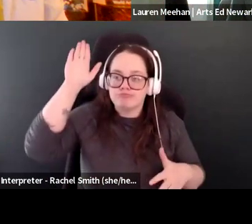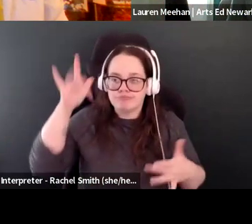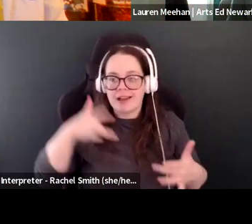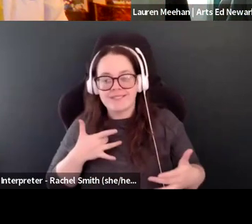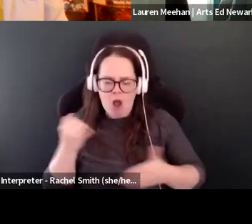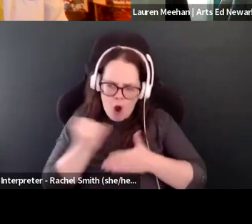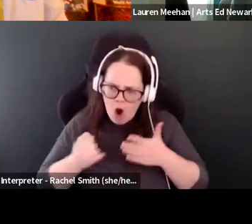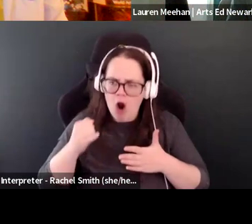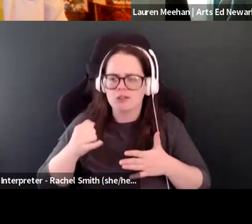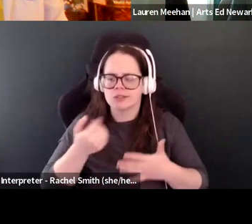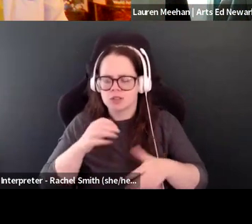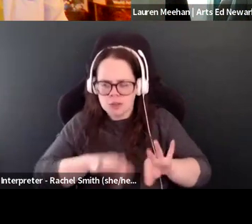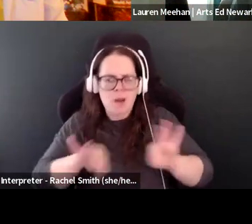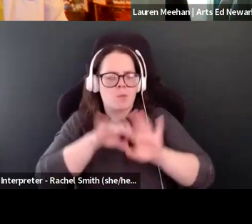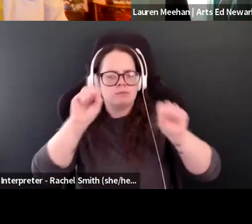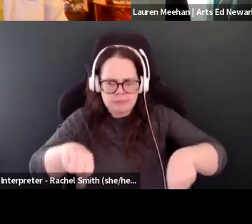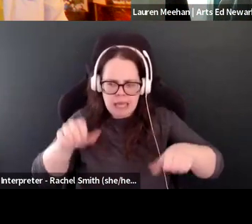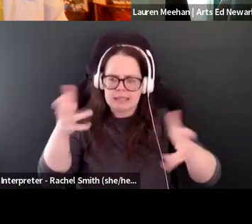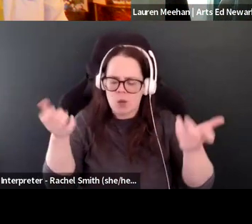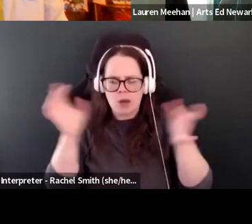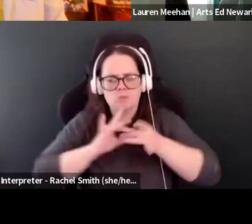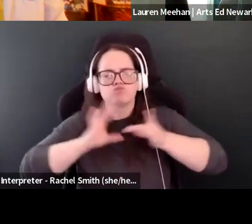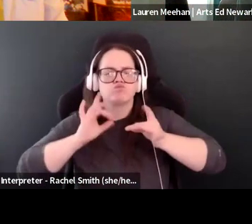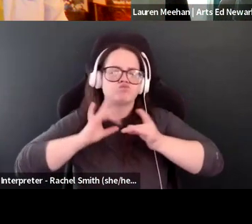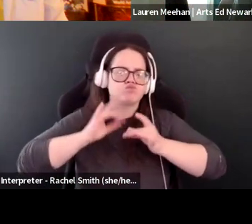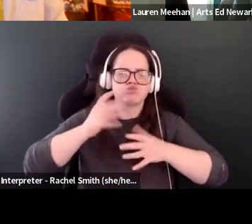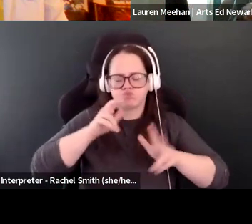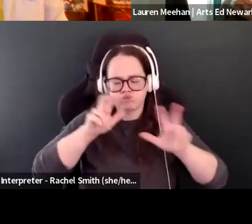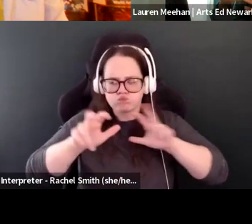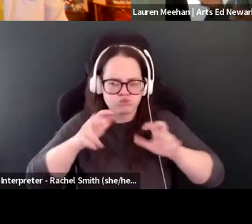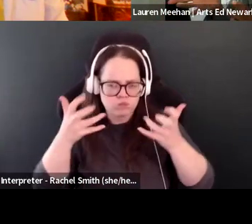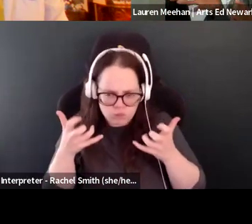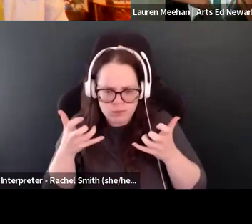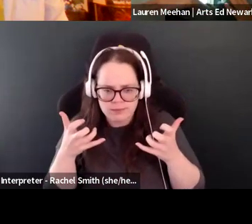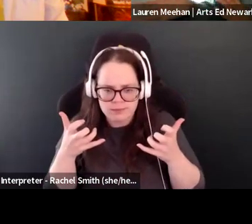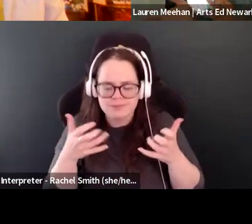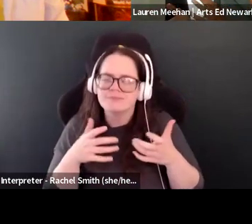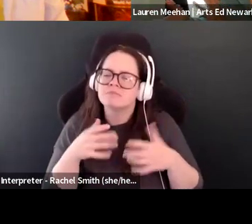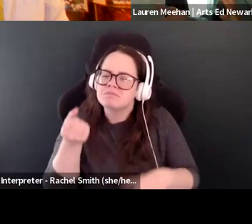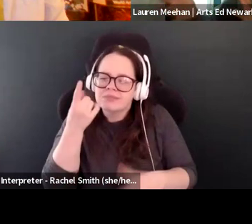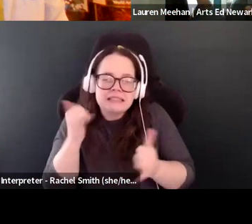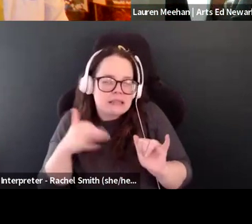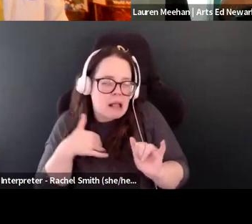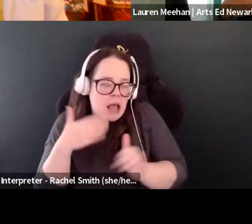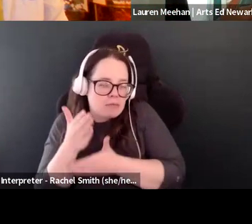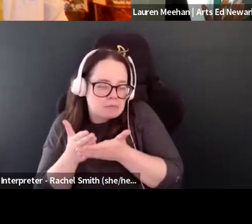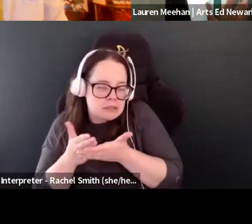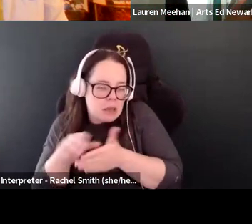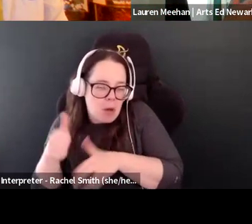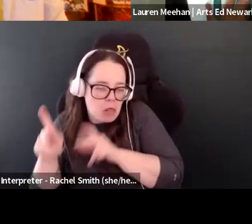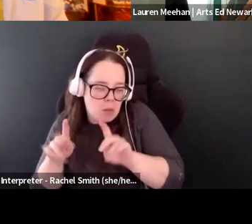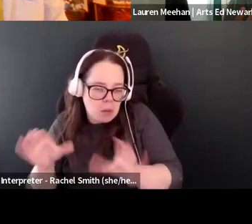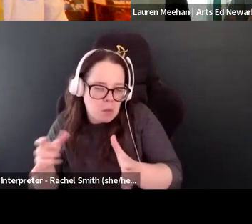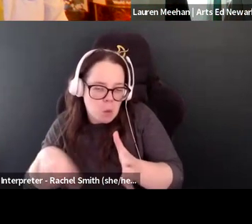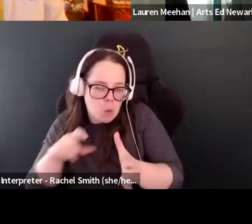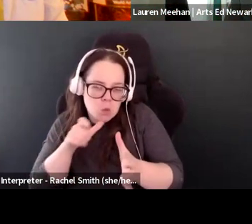want to talk about arts education, they want to make sure they're invested in that, right? But then there's folks that maybe don't still recognize it. Maybe